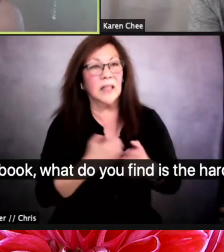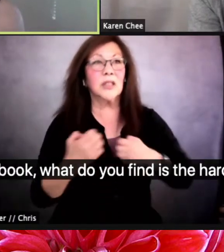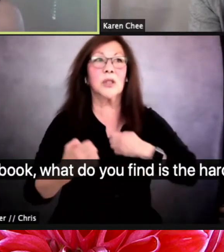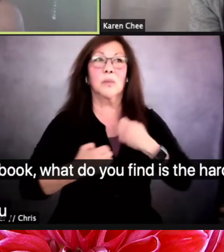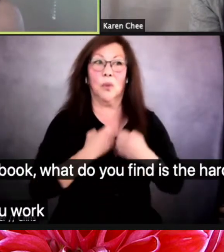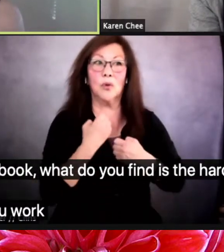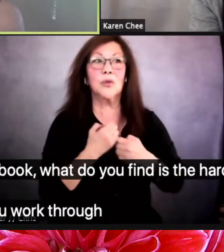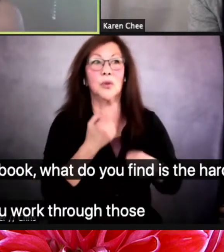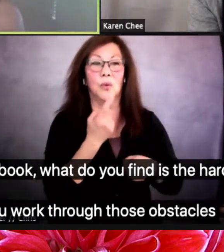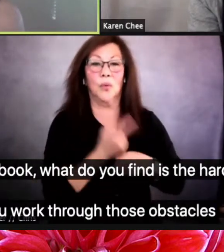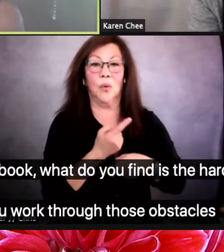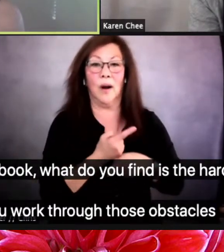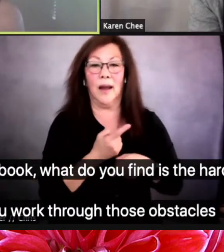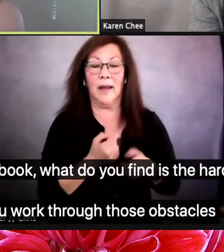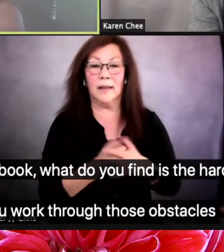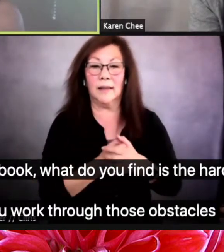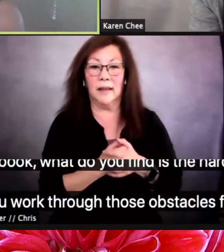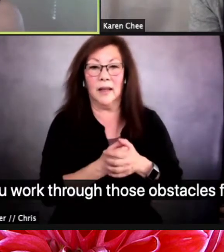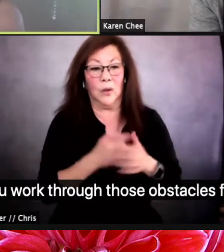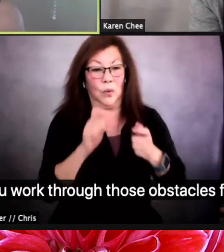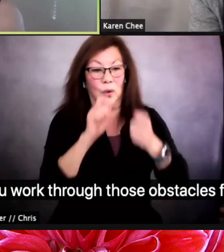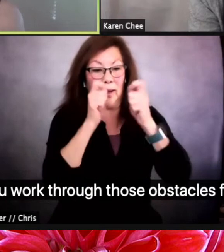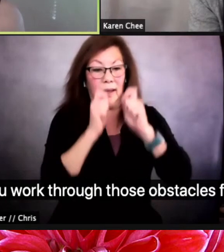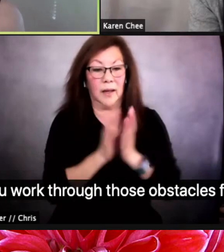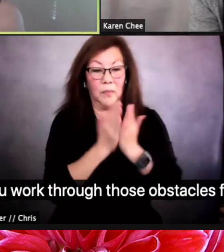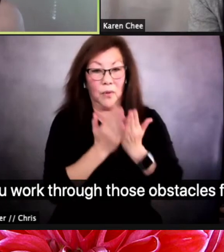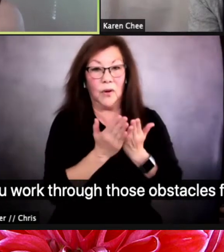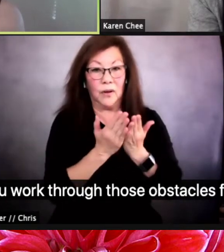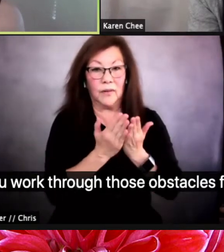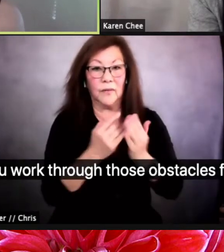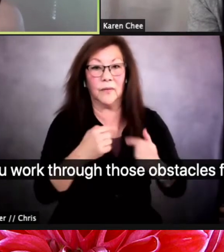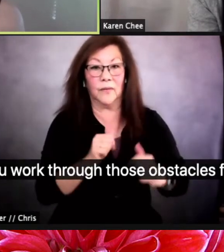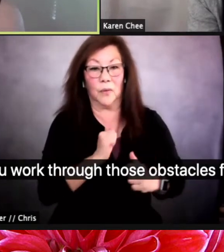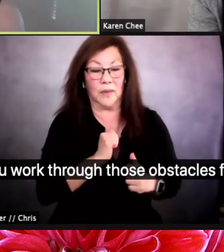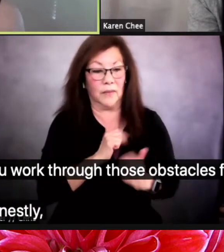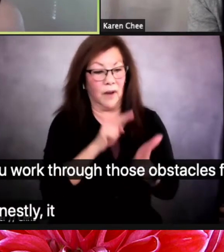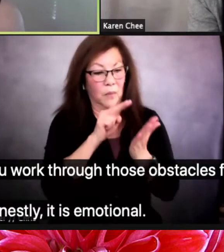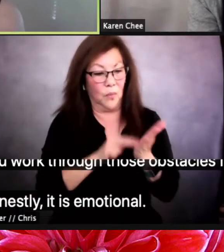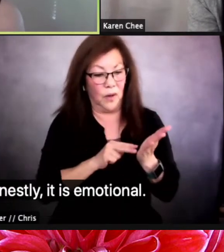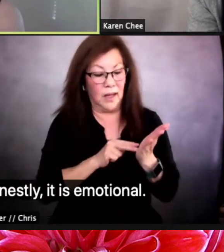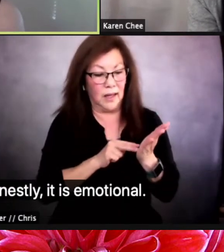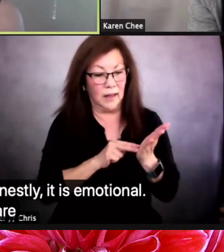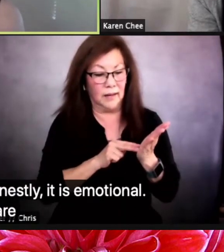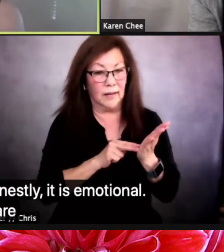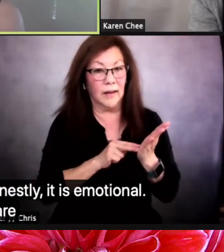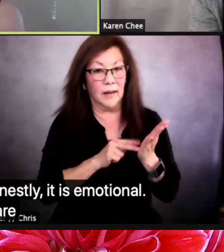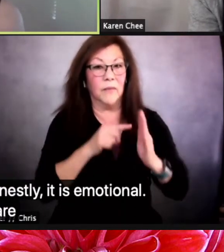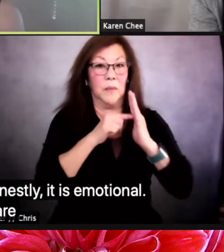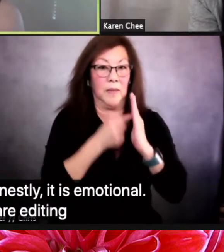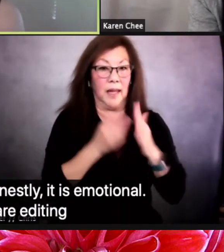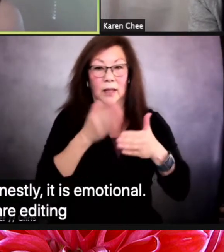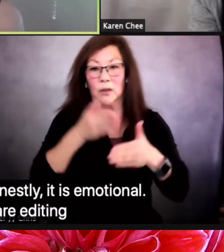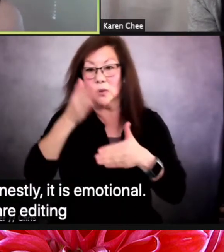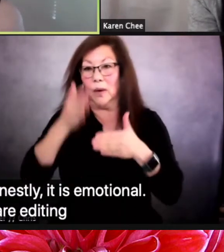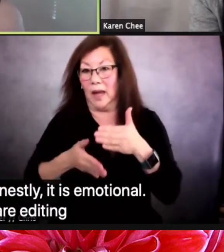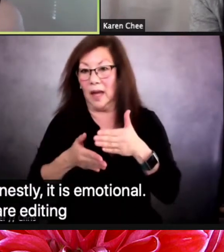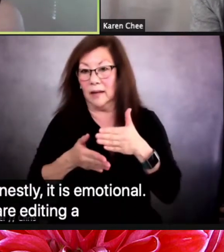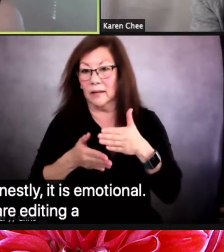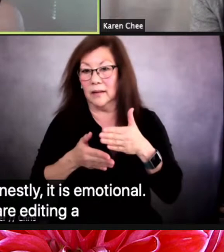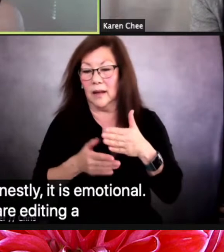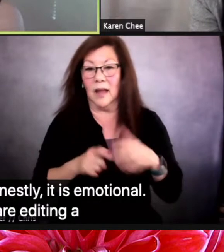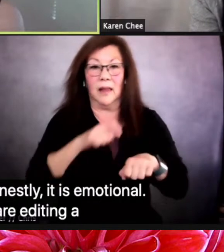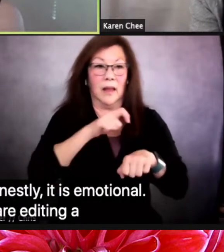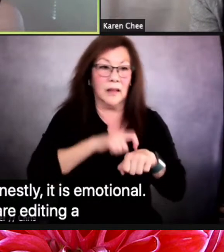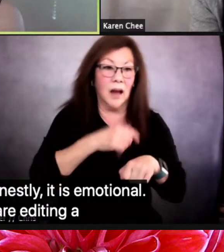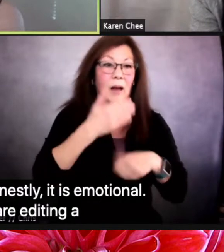right? When you're editing a book, I mean, at least for me, I'm reading it from beginning to end, like time